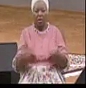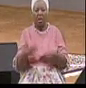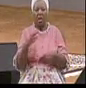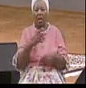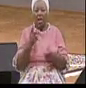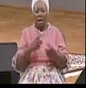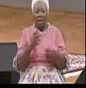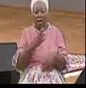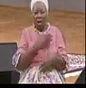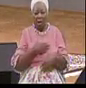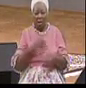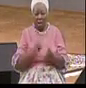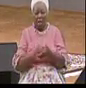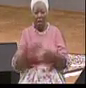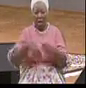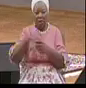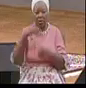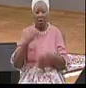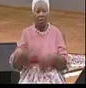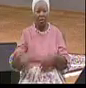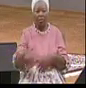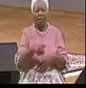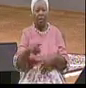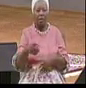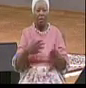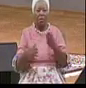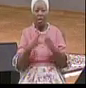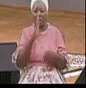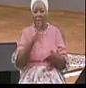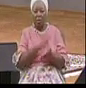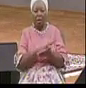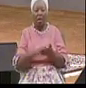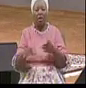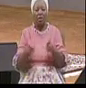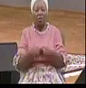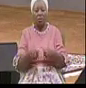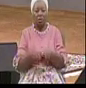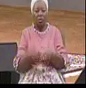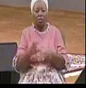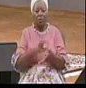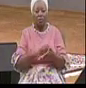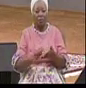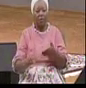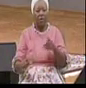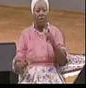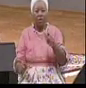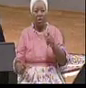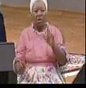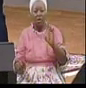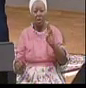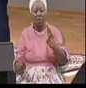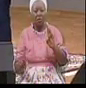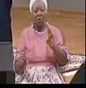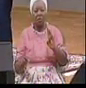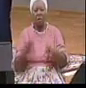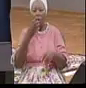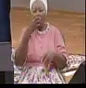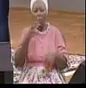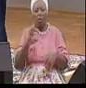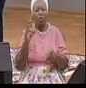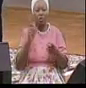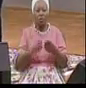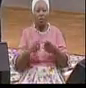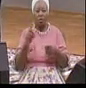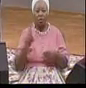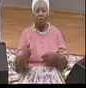of them may be clean also. Verse 27, in verse 27, woe unto